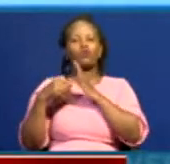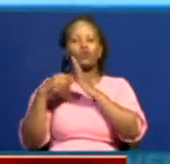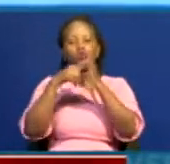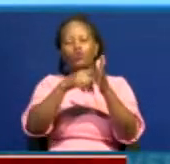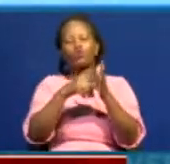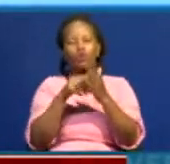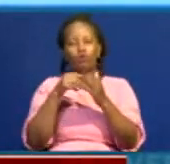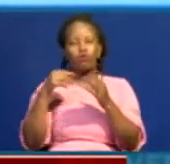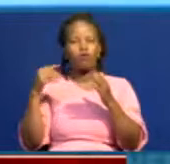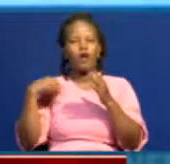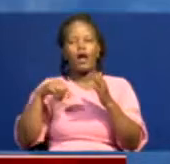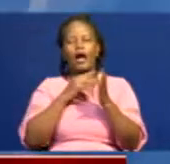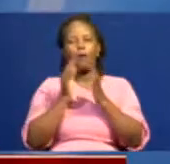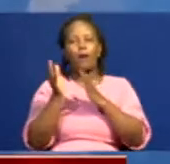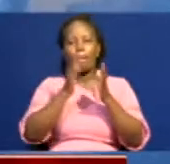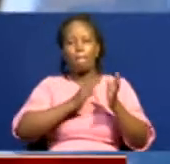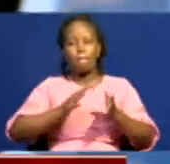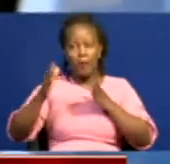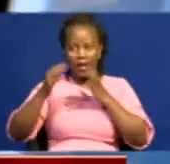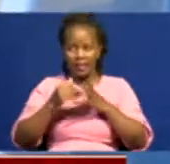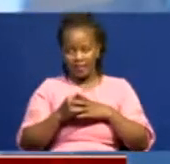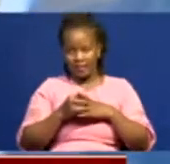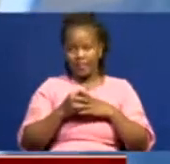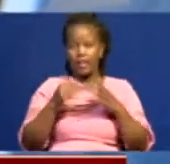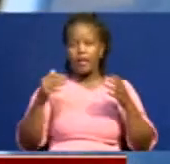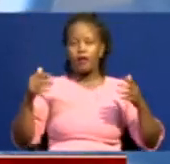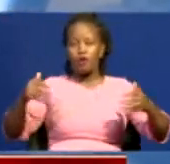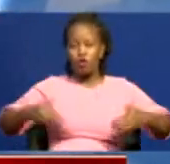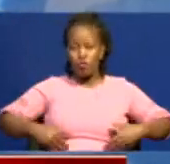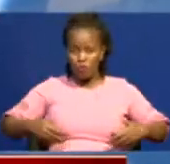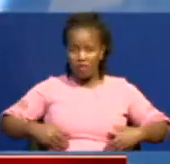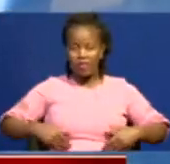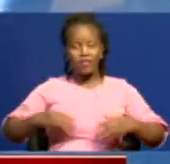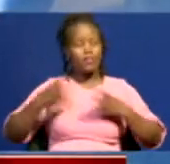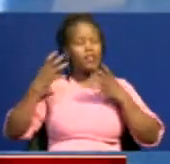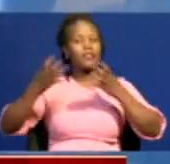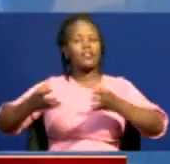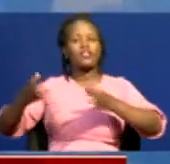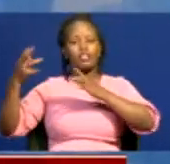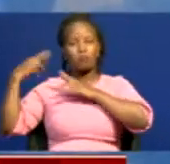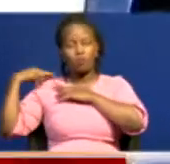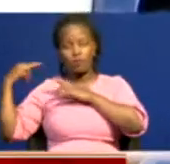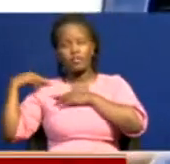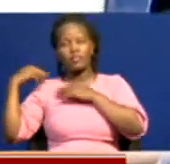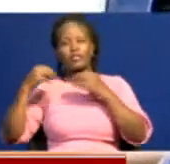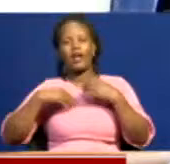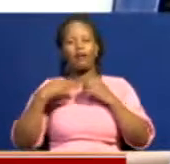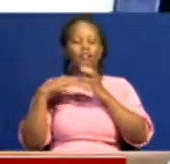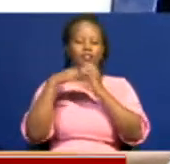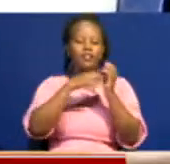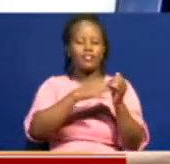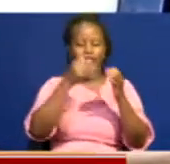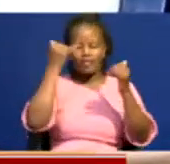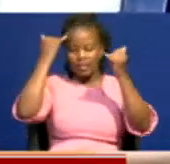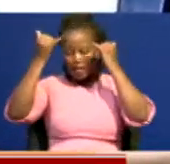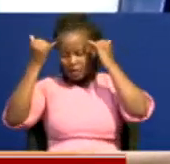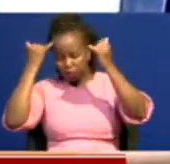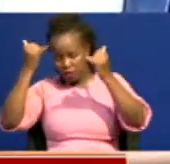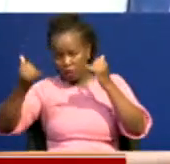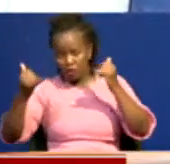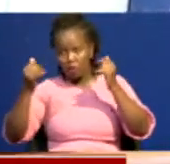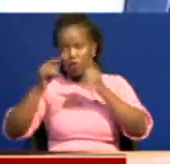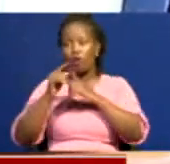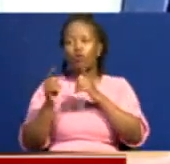intent in this respect. He says the youth play a pivotal role in driving innovation, citing that youth-driven